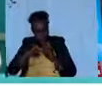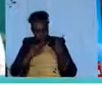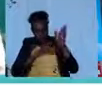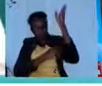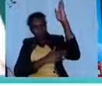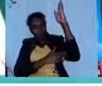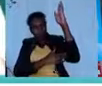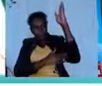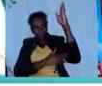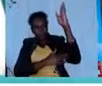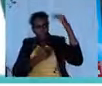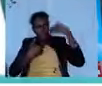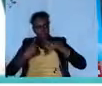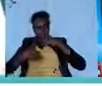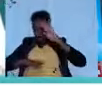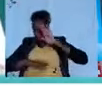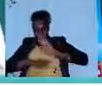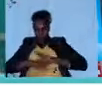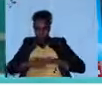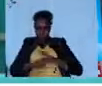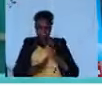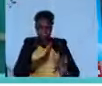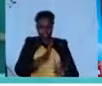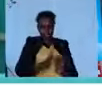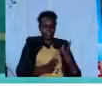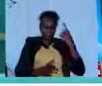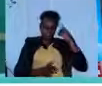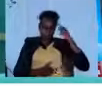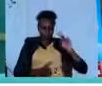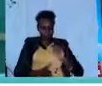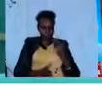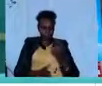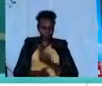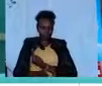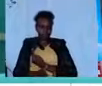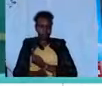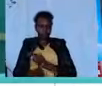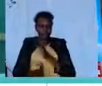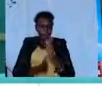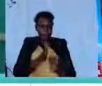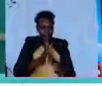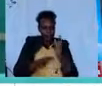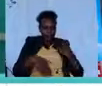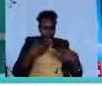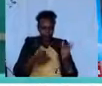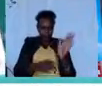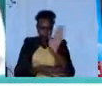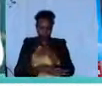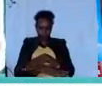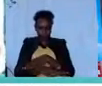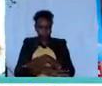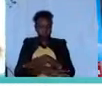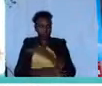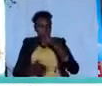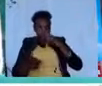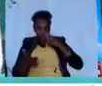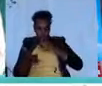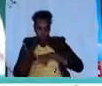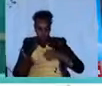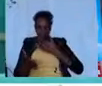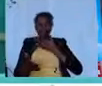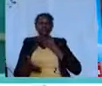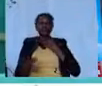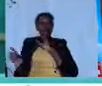God has a good plan for us, a plan for restoration. What we need to